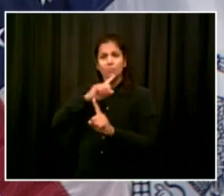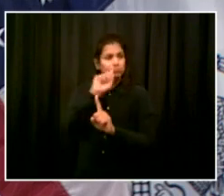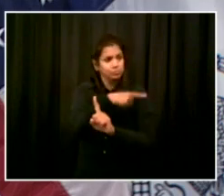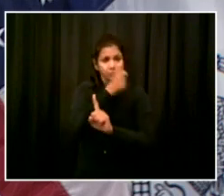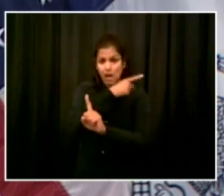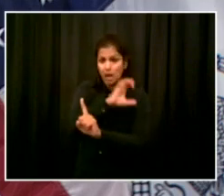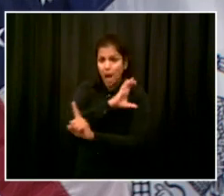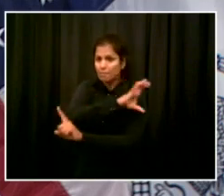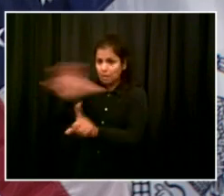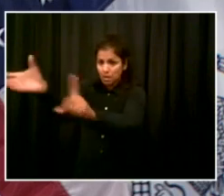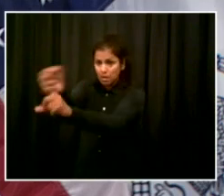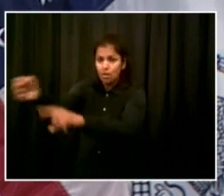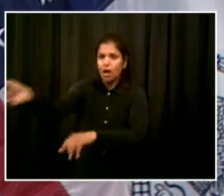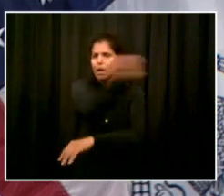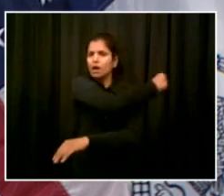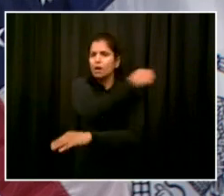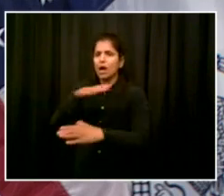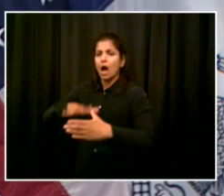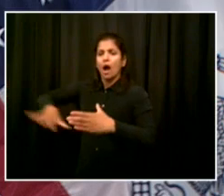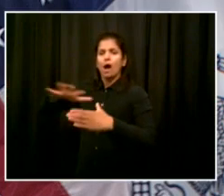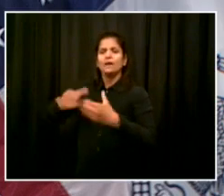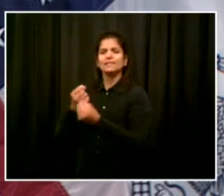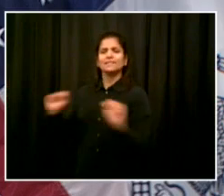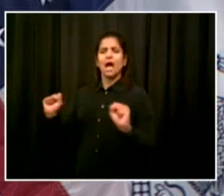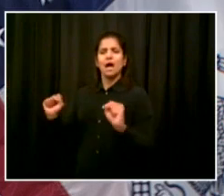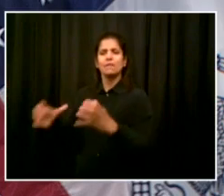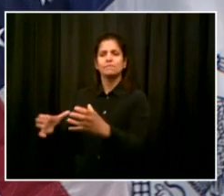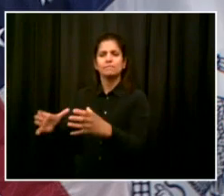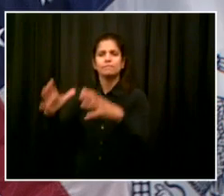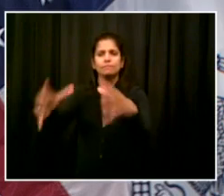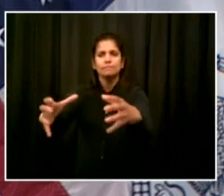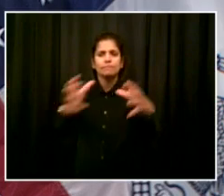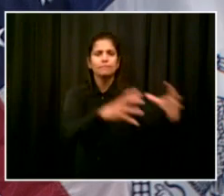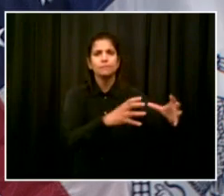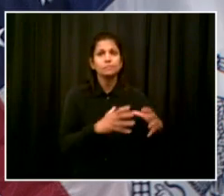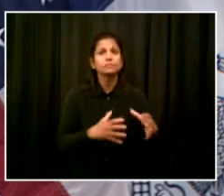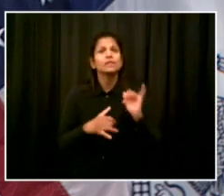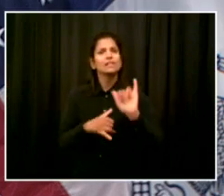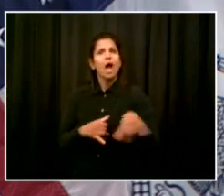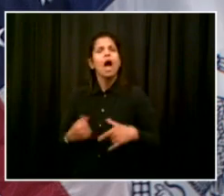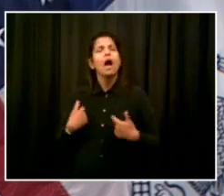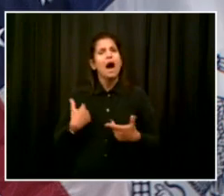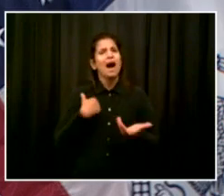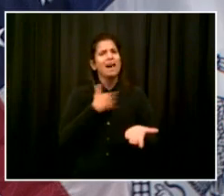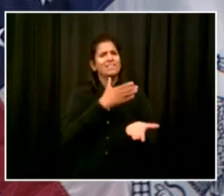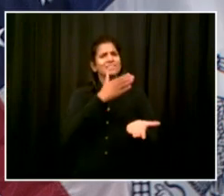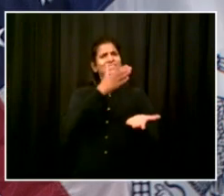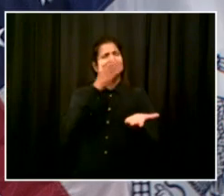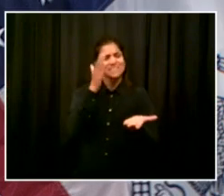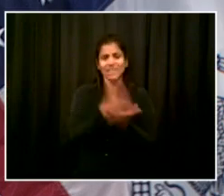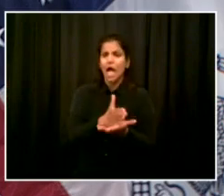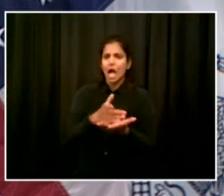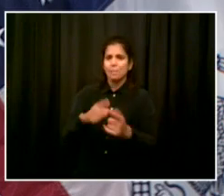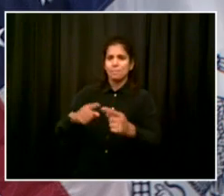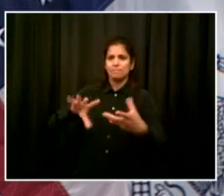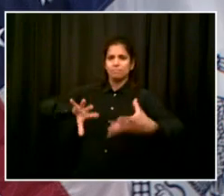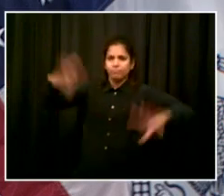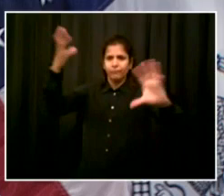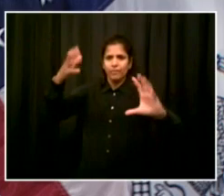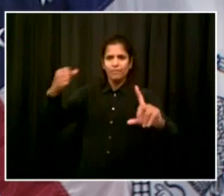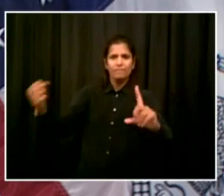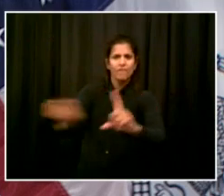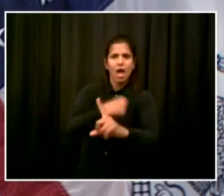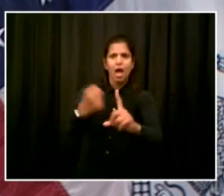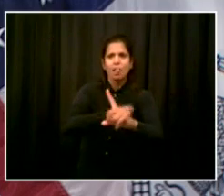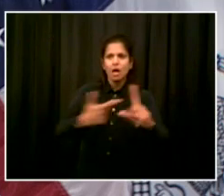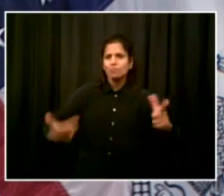commissioner mentioned we're working very closely with the federal government as well, the Eastern District, Southern District. We need all prosecutors to play their role,